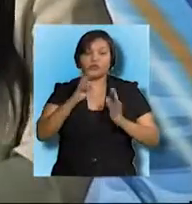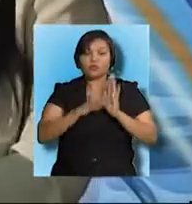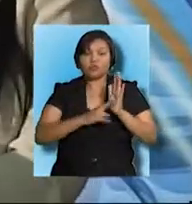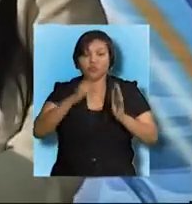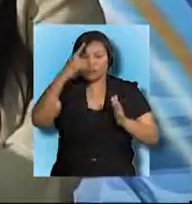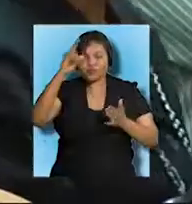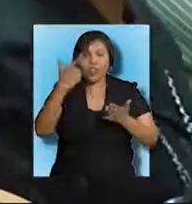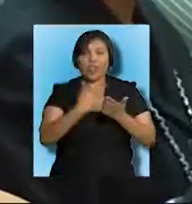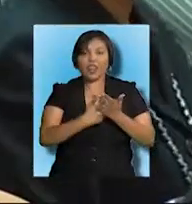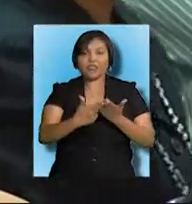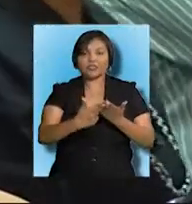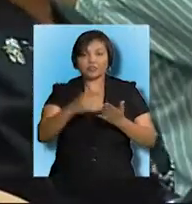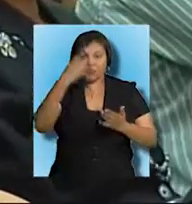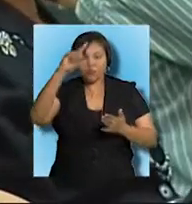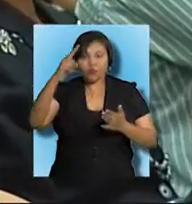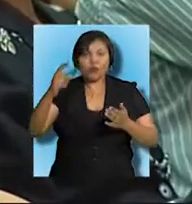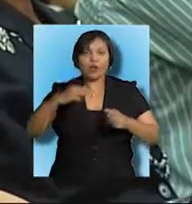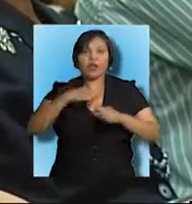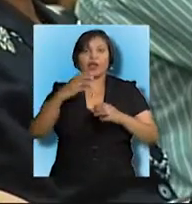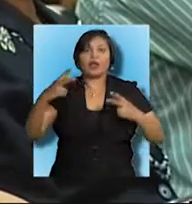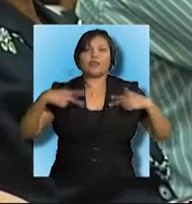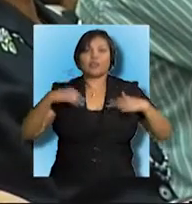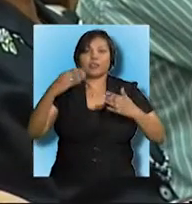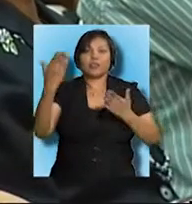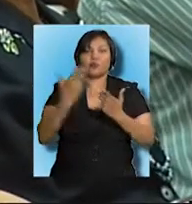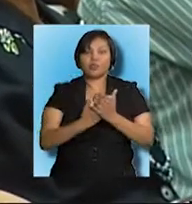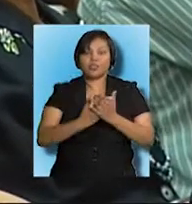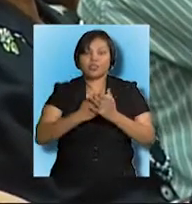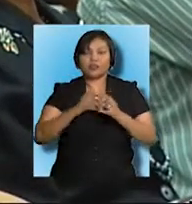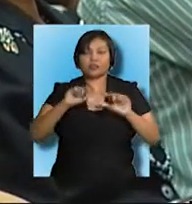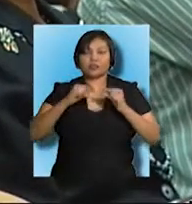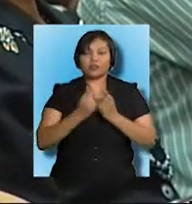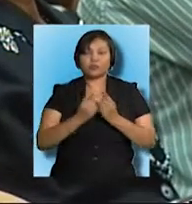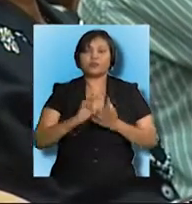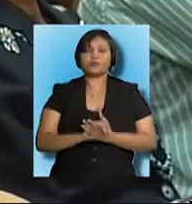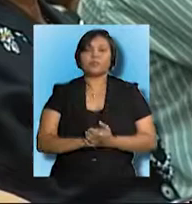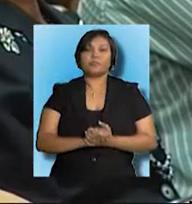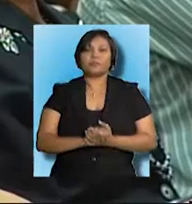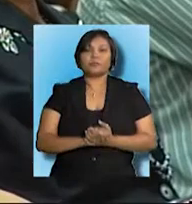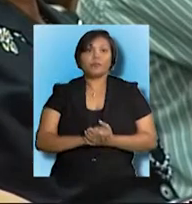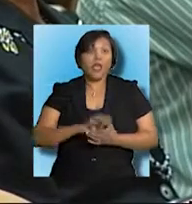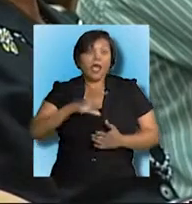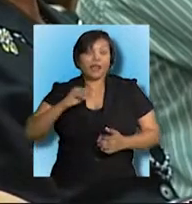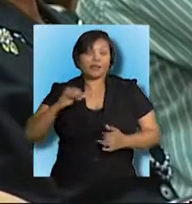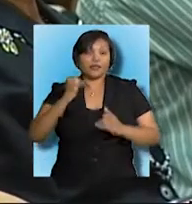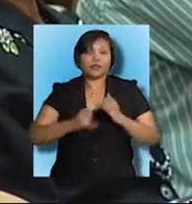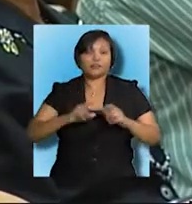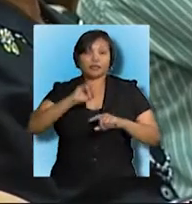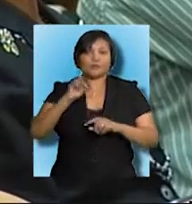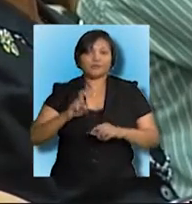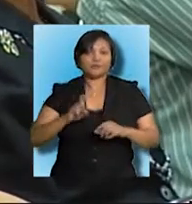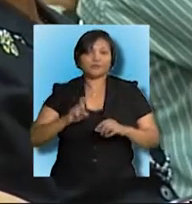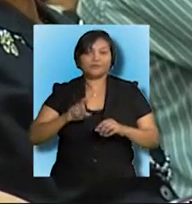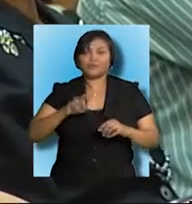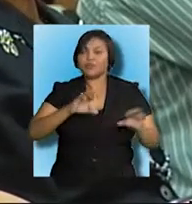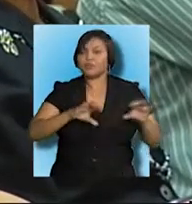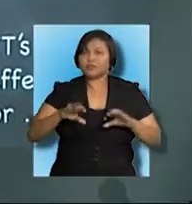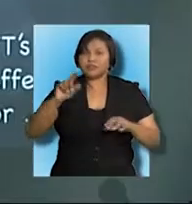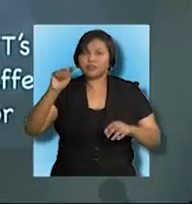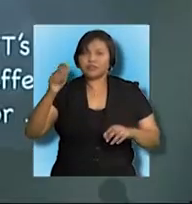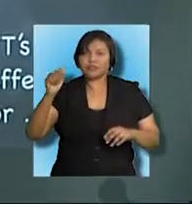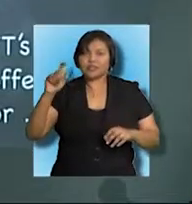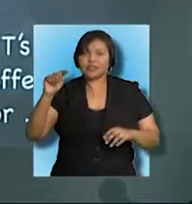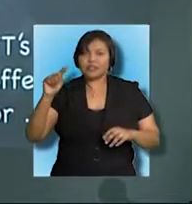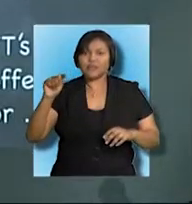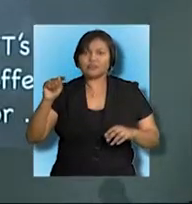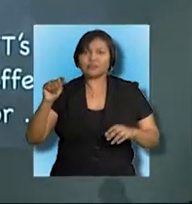consolidation. There's a basic question. Does TAT have the authority to regulate media ownership? And this needs clarification.